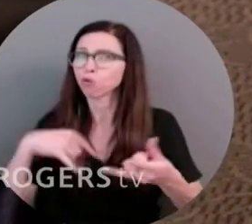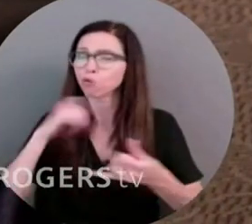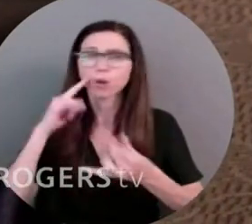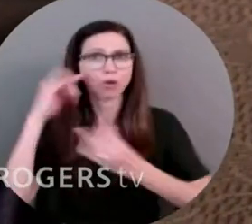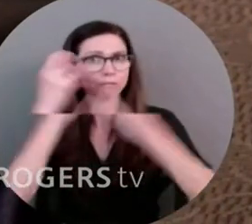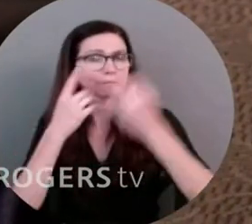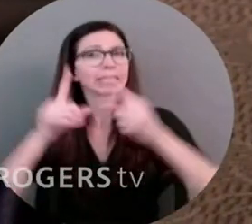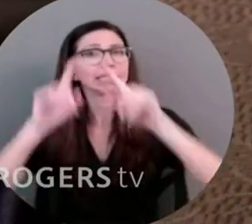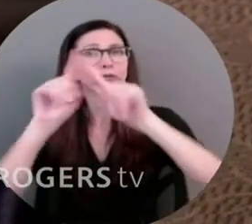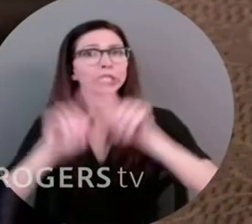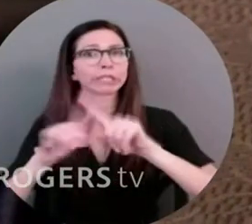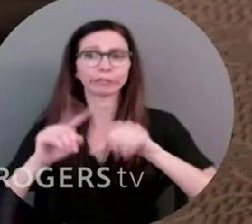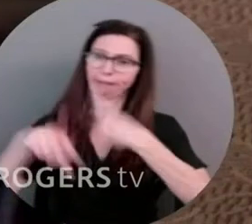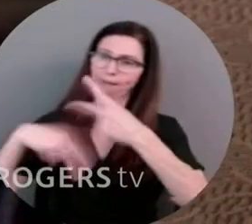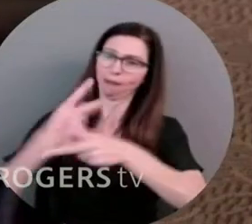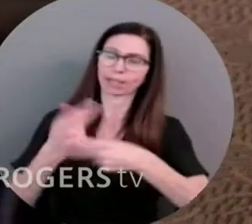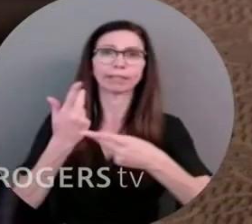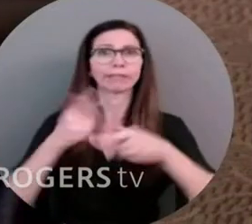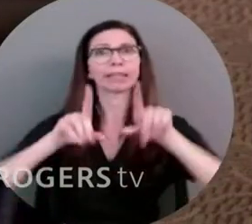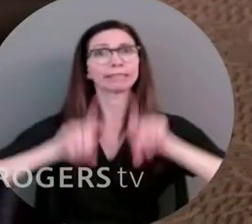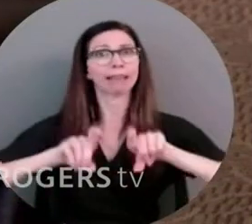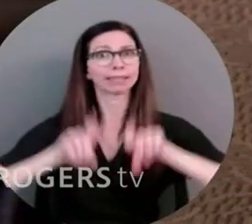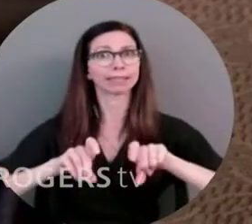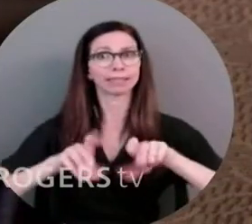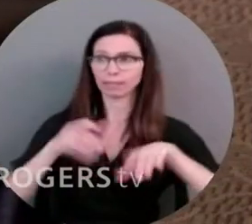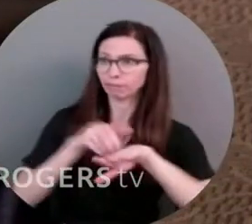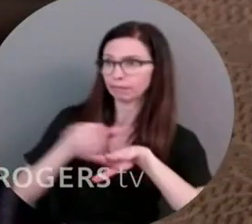talking about, a long time to wait.